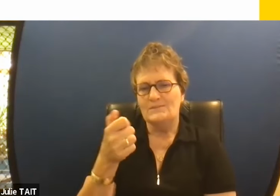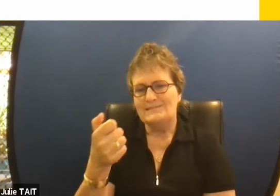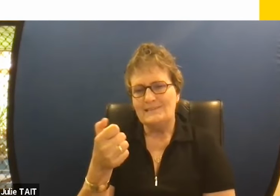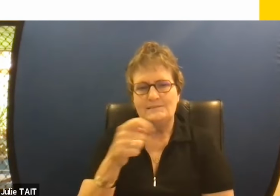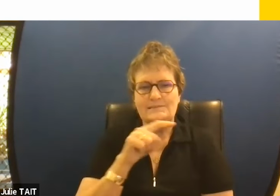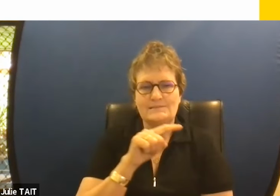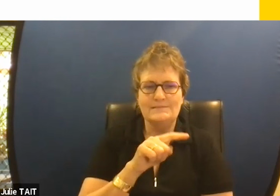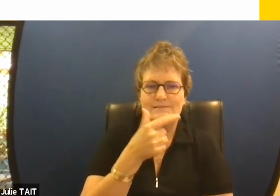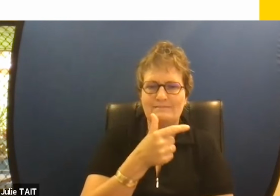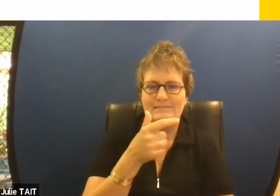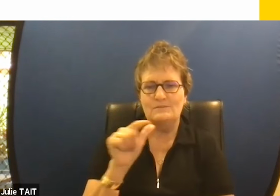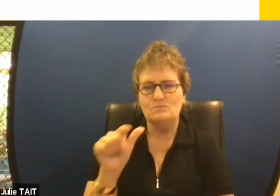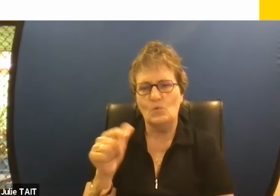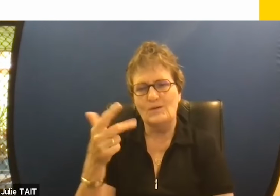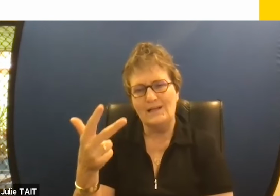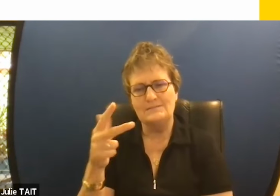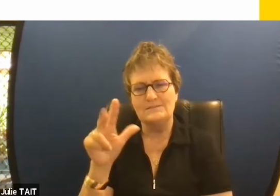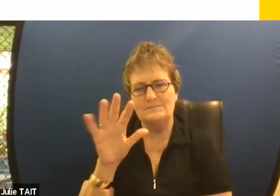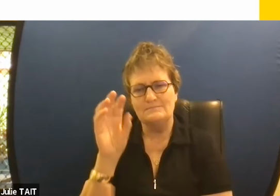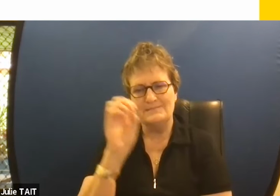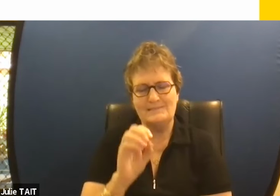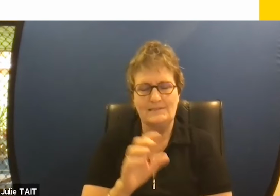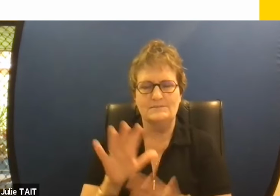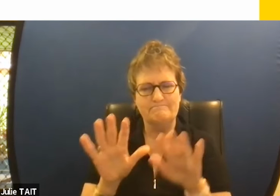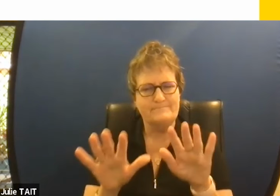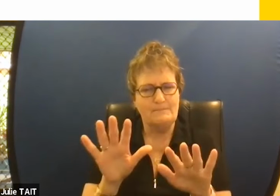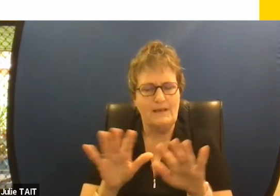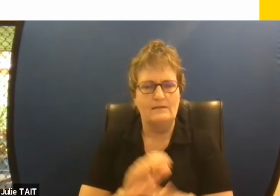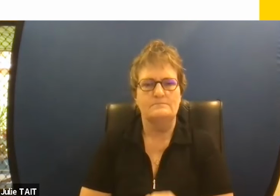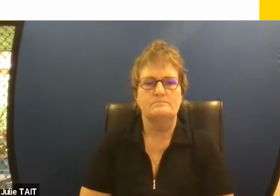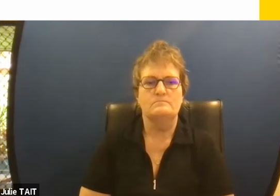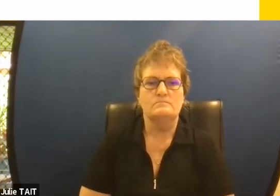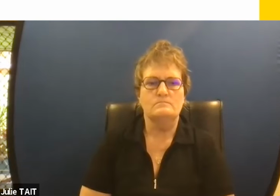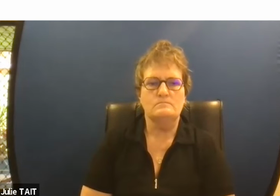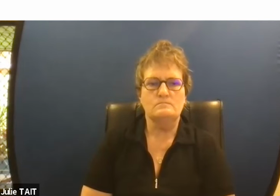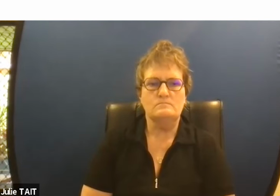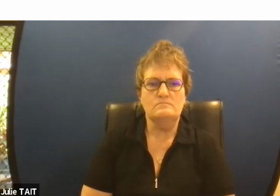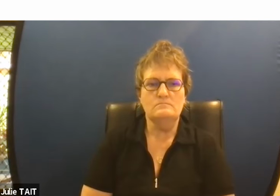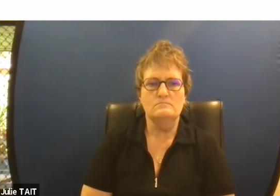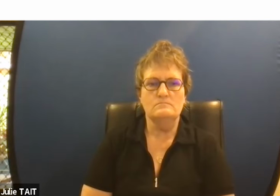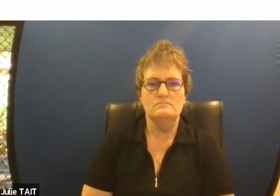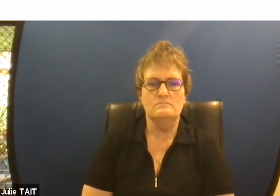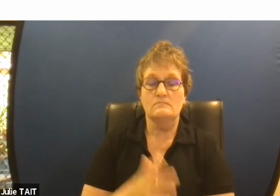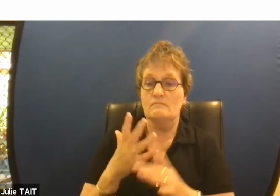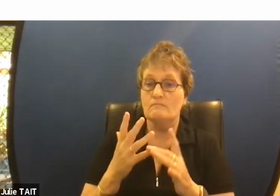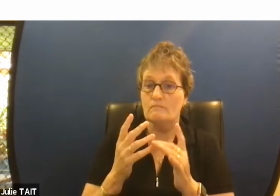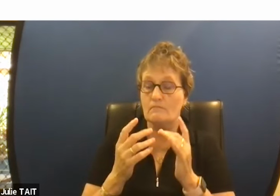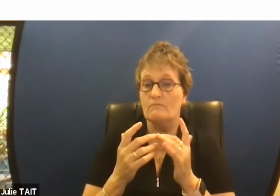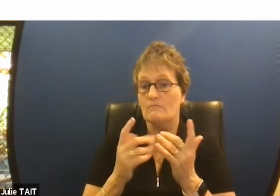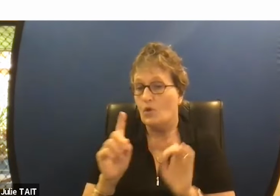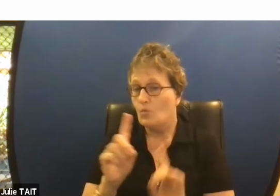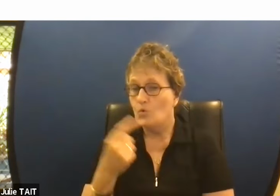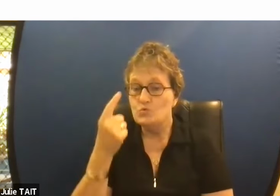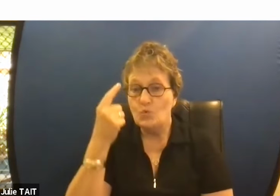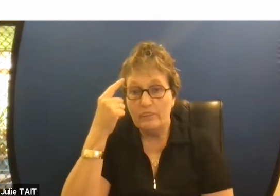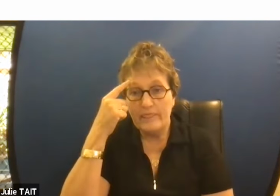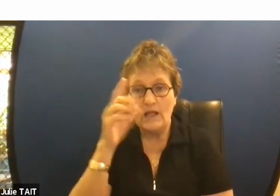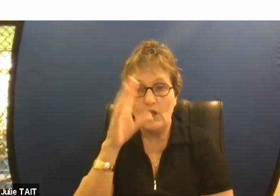17.7%. The next question related to these statistics is, what do you think is